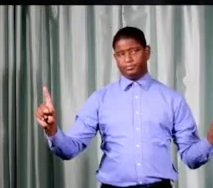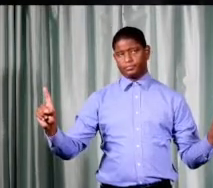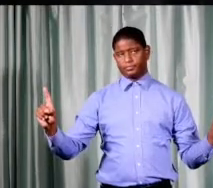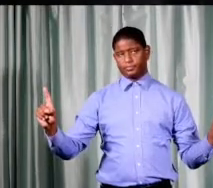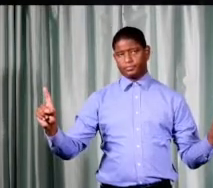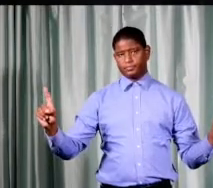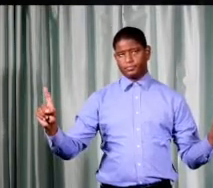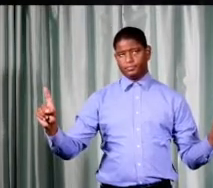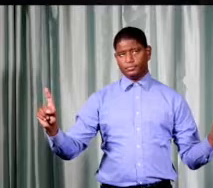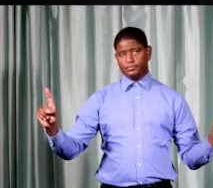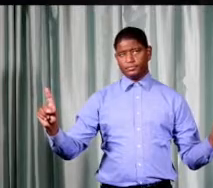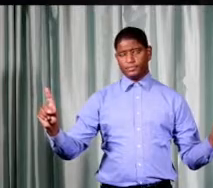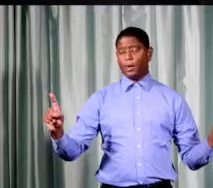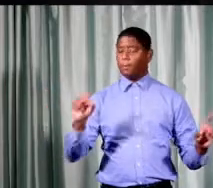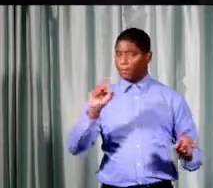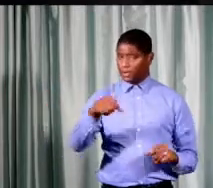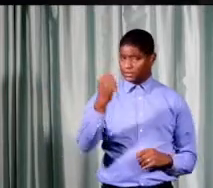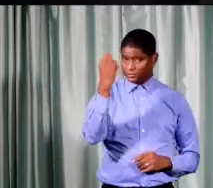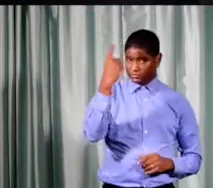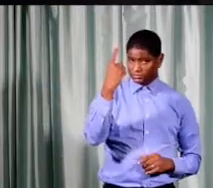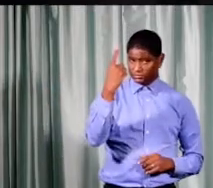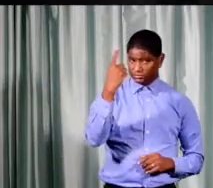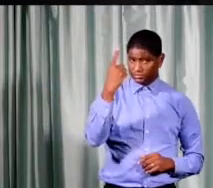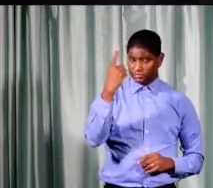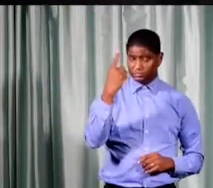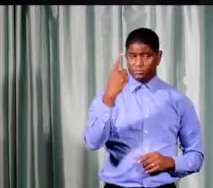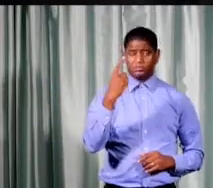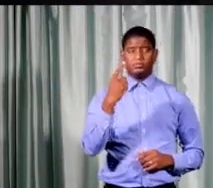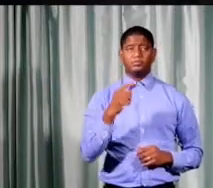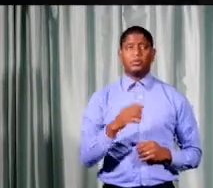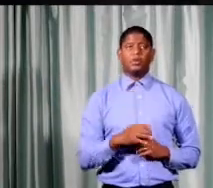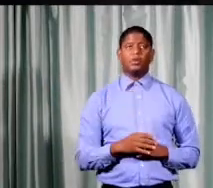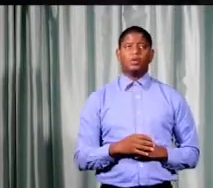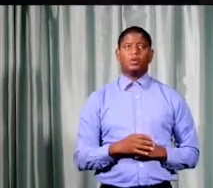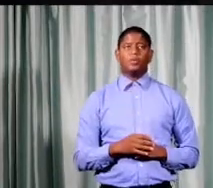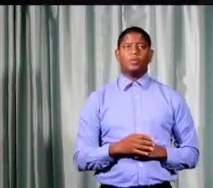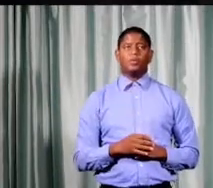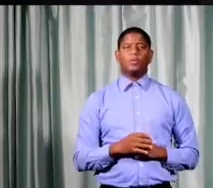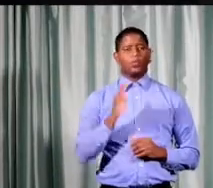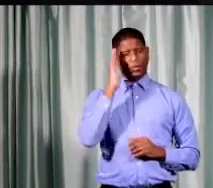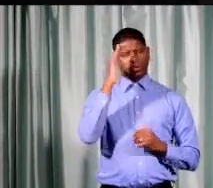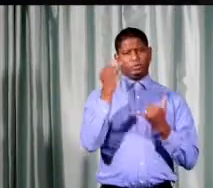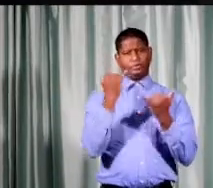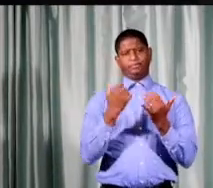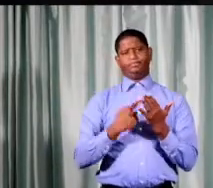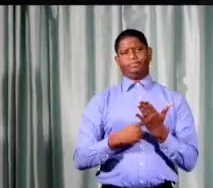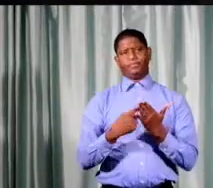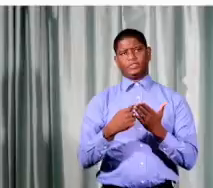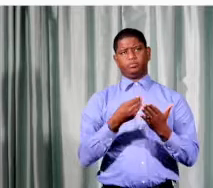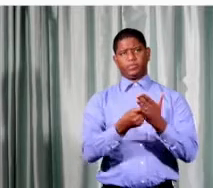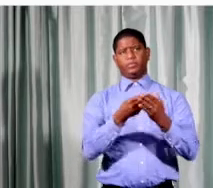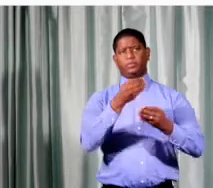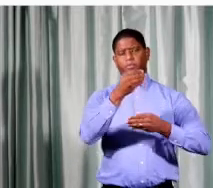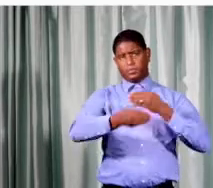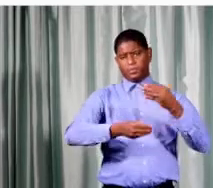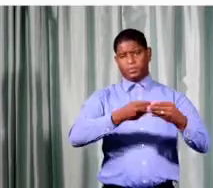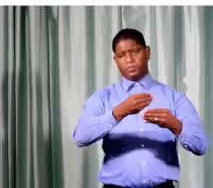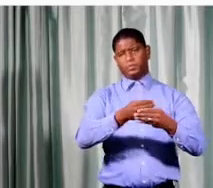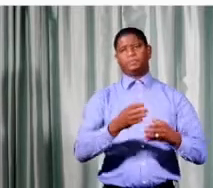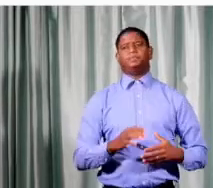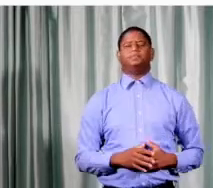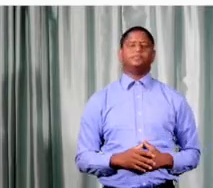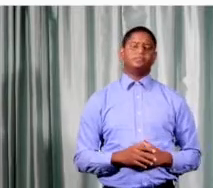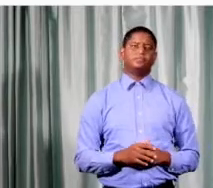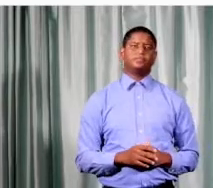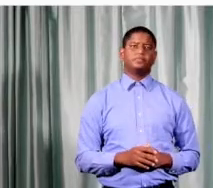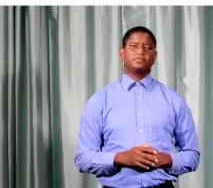need to understand. To get into that, we need to start to slowly touch on accounting. All right, so this